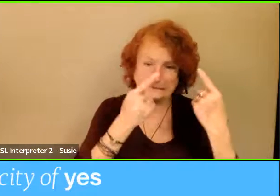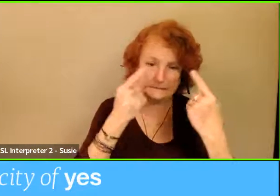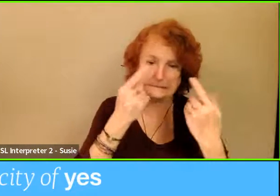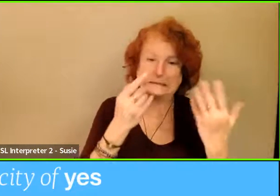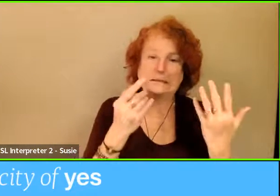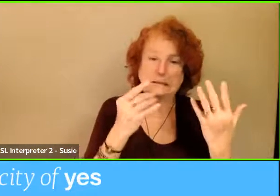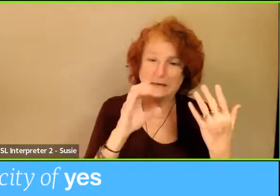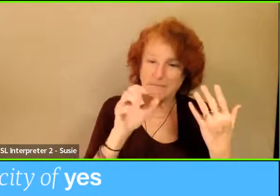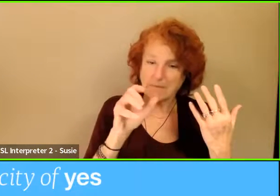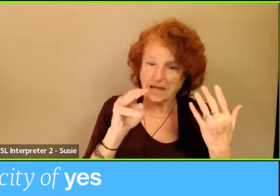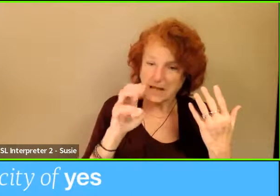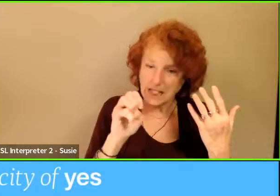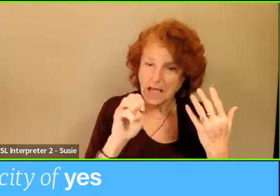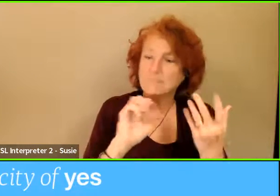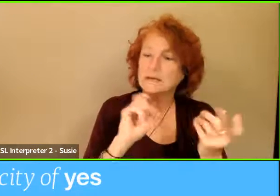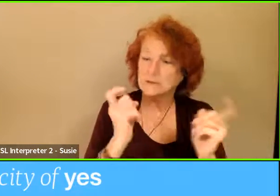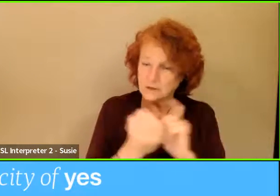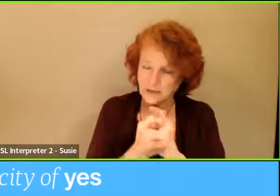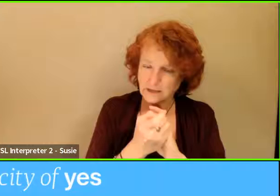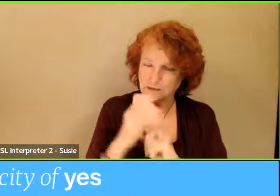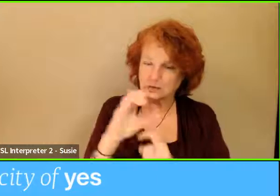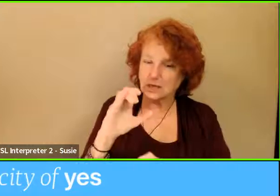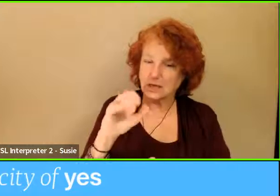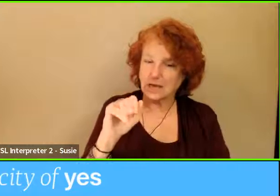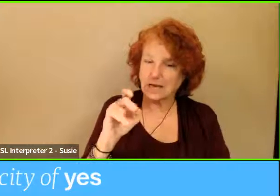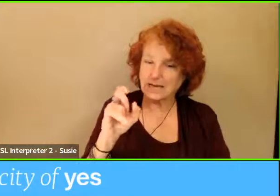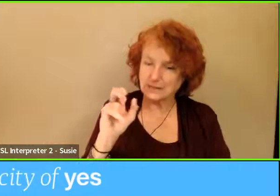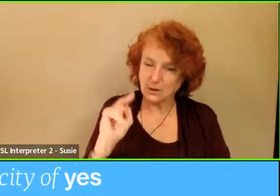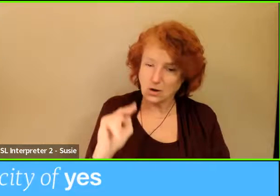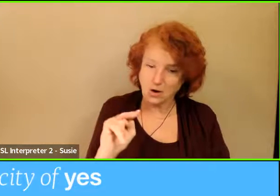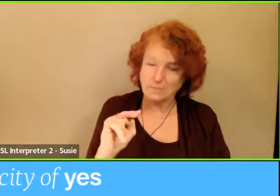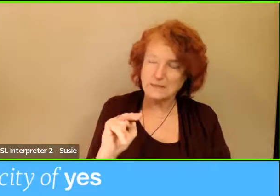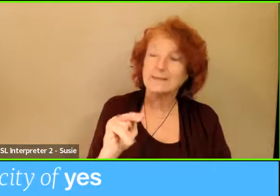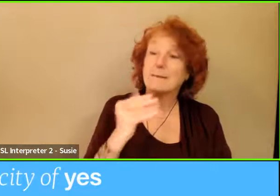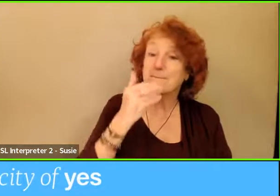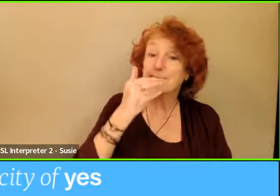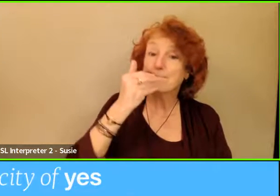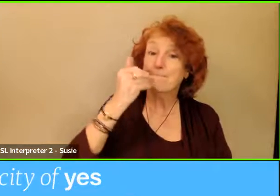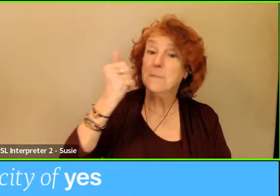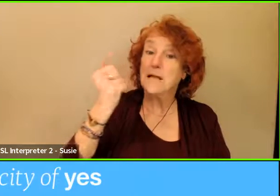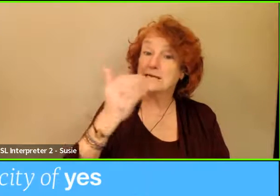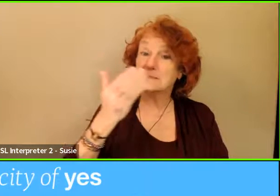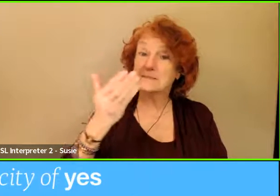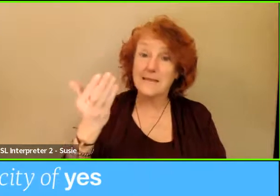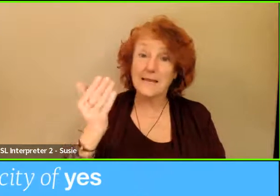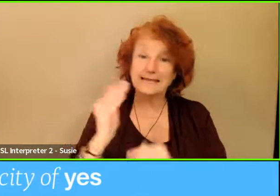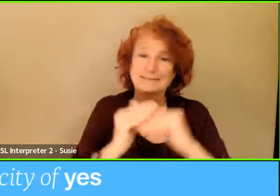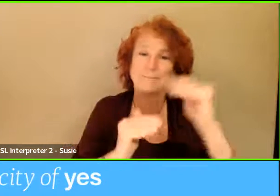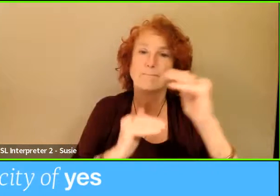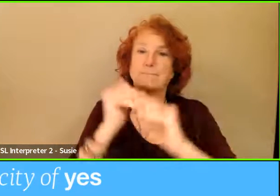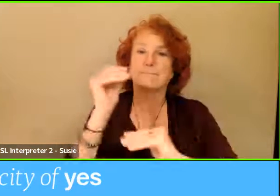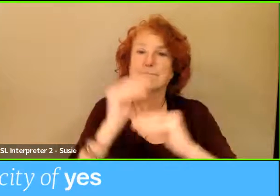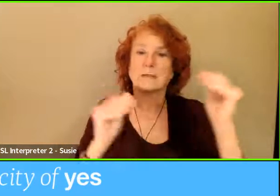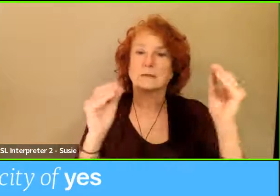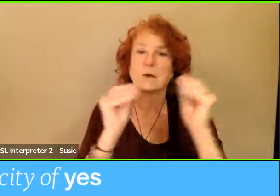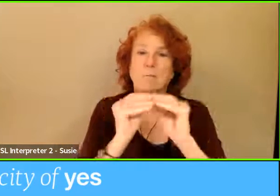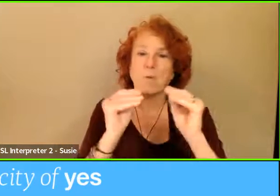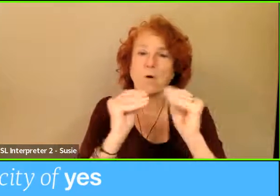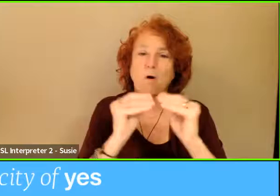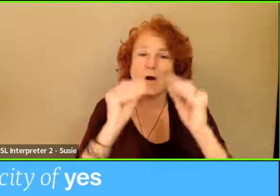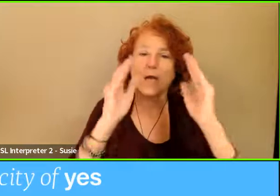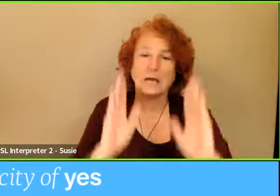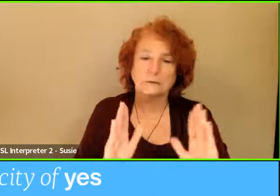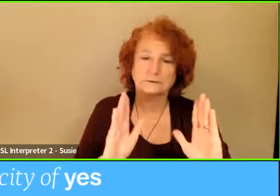carbon emissions, the absolute best thing that you can do is build more housing in a place like New York